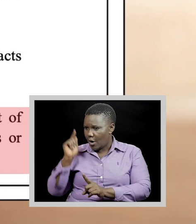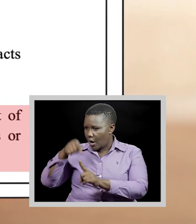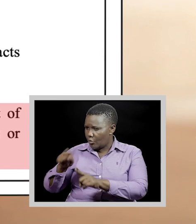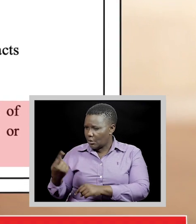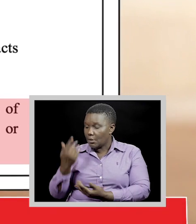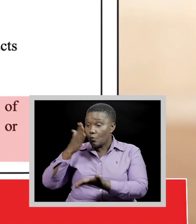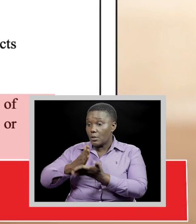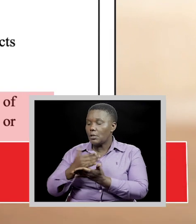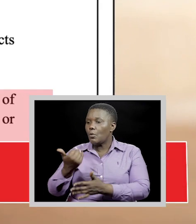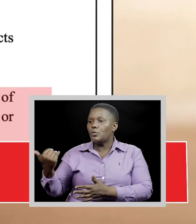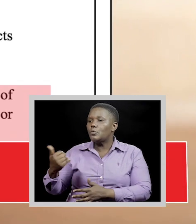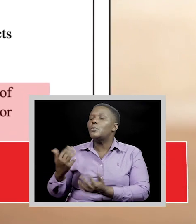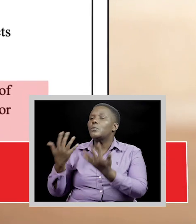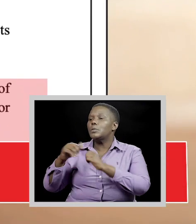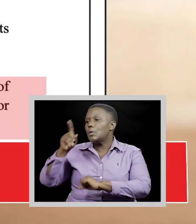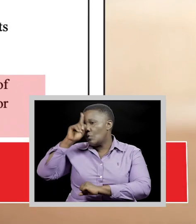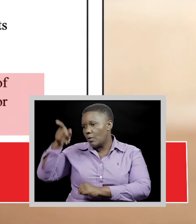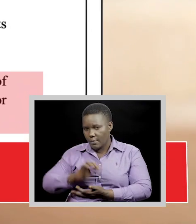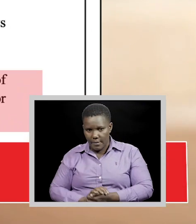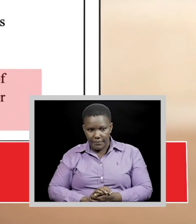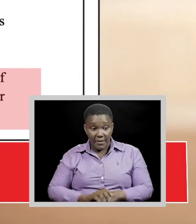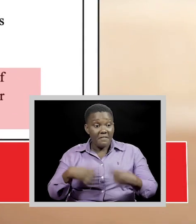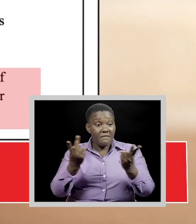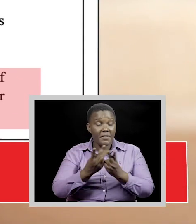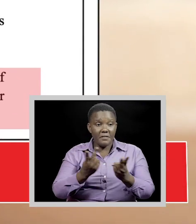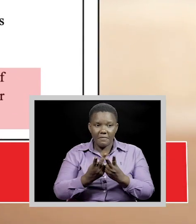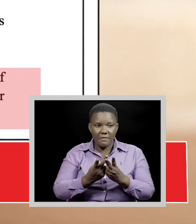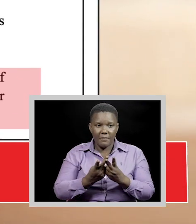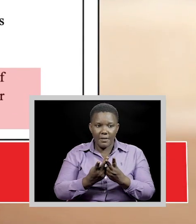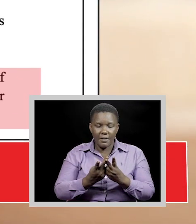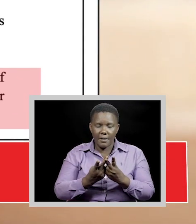child can understand. Avoid leading questions.